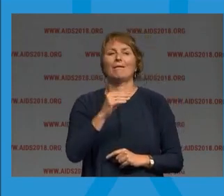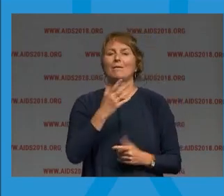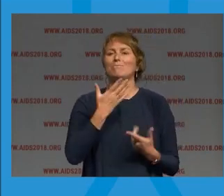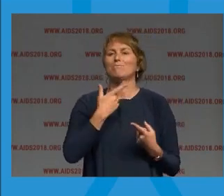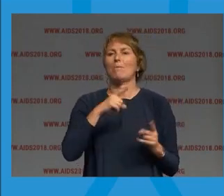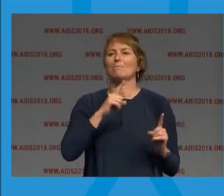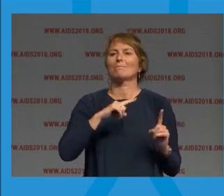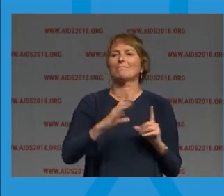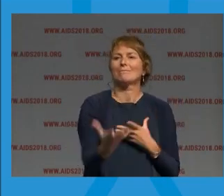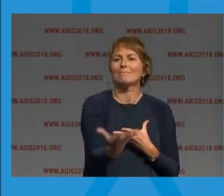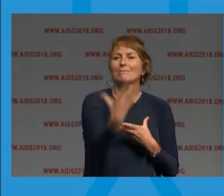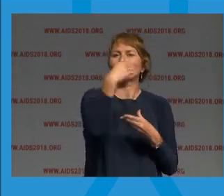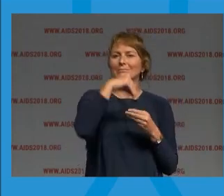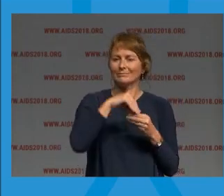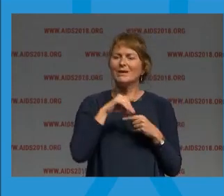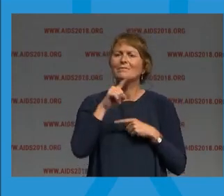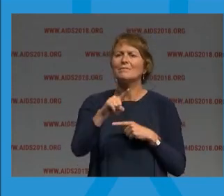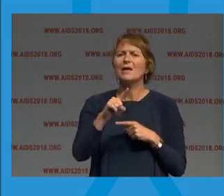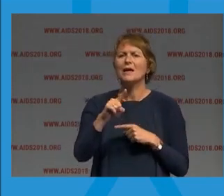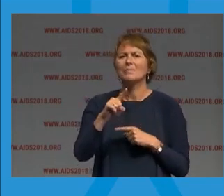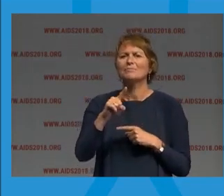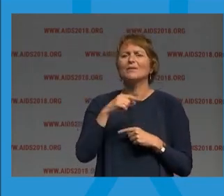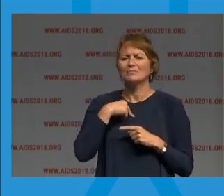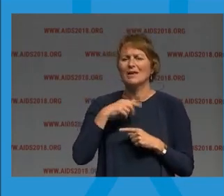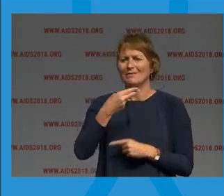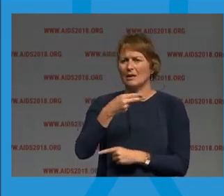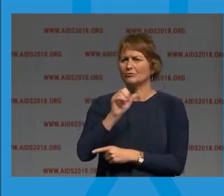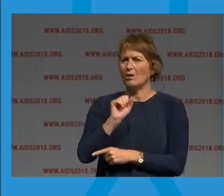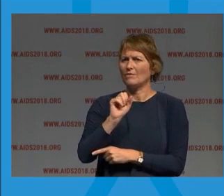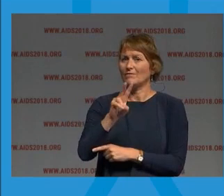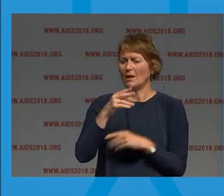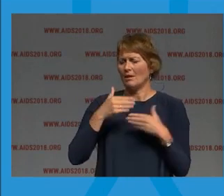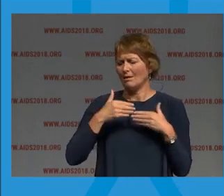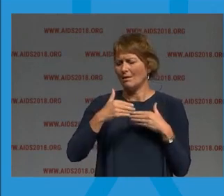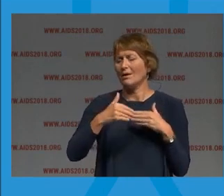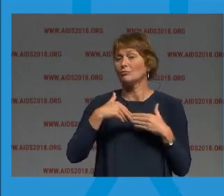in creating an HIV-free generation of the future.